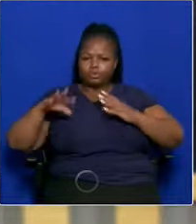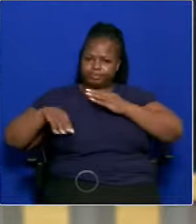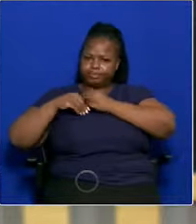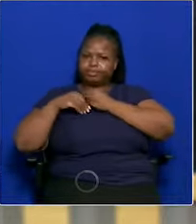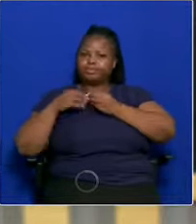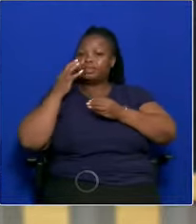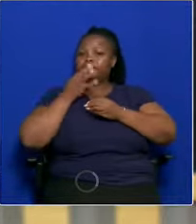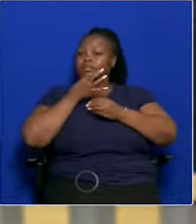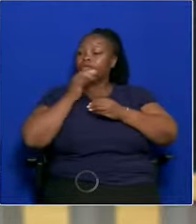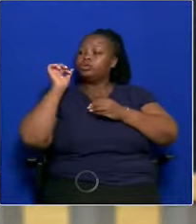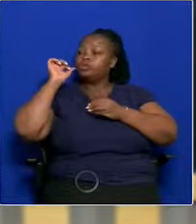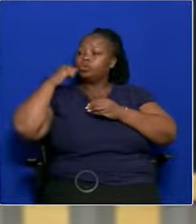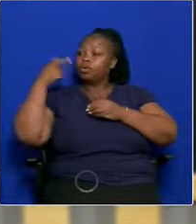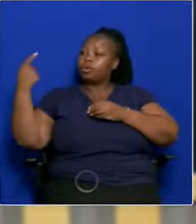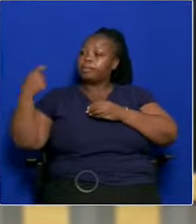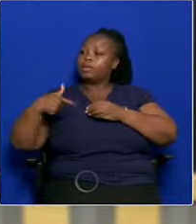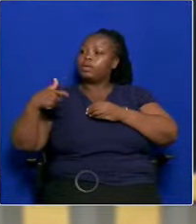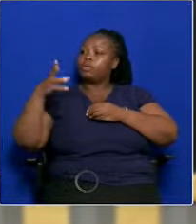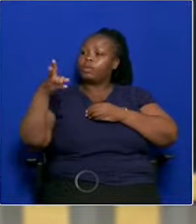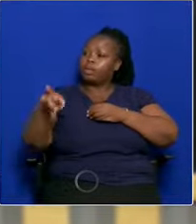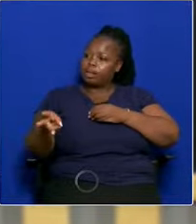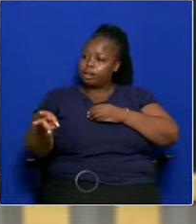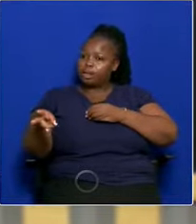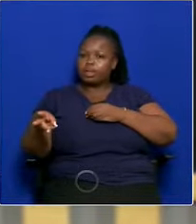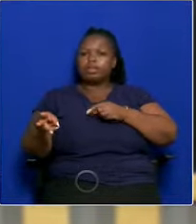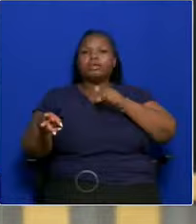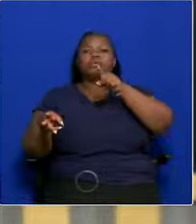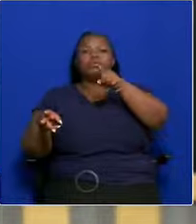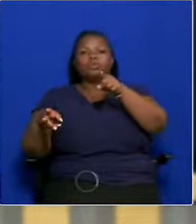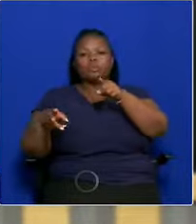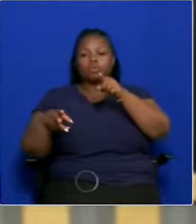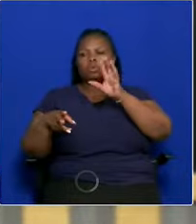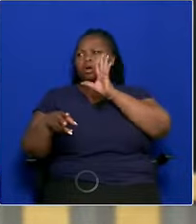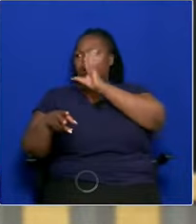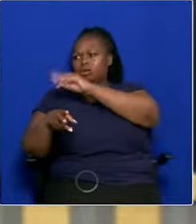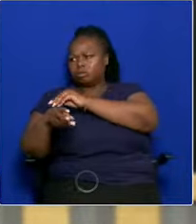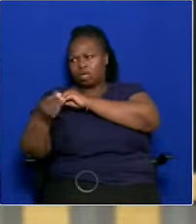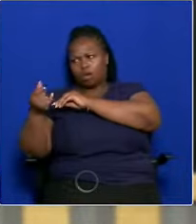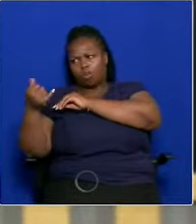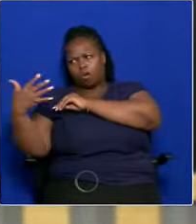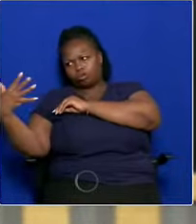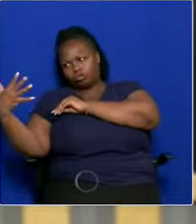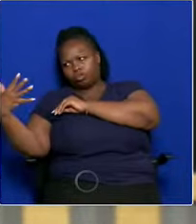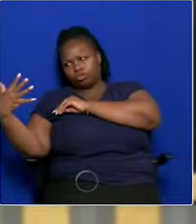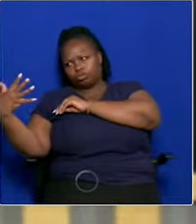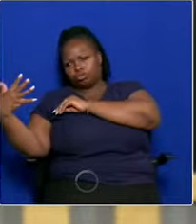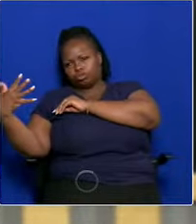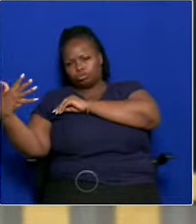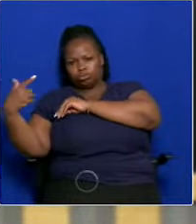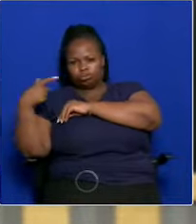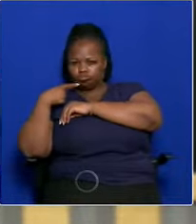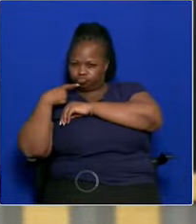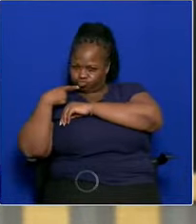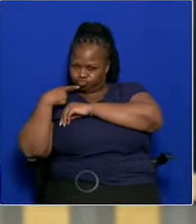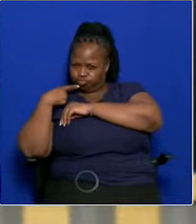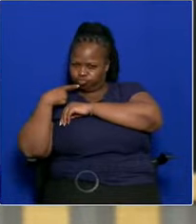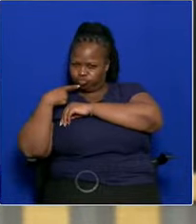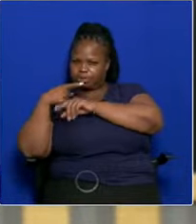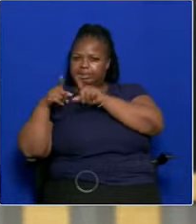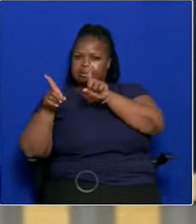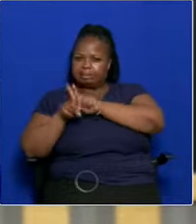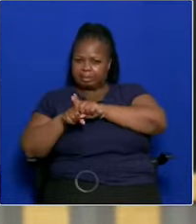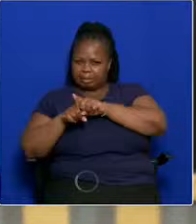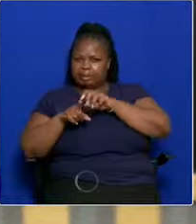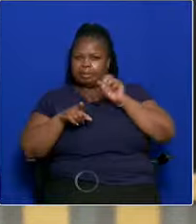tomorrow. Your question of how much is consistent